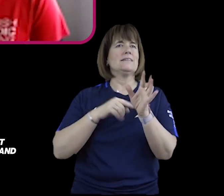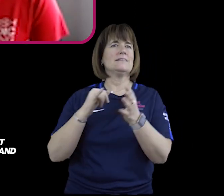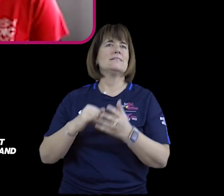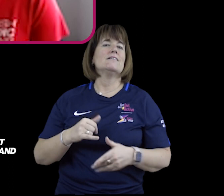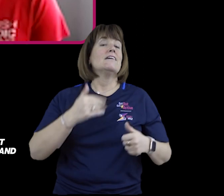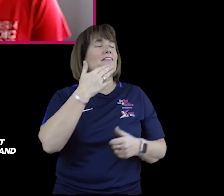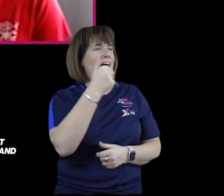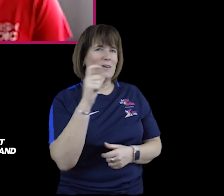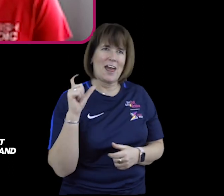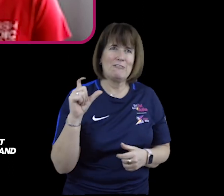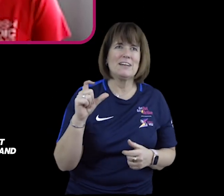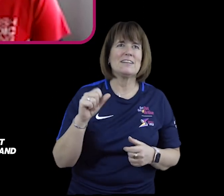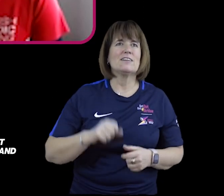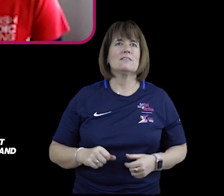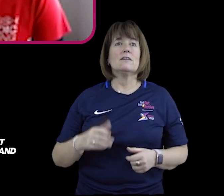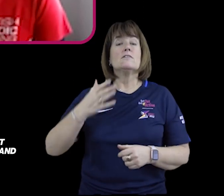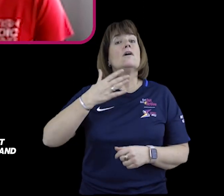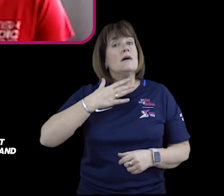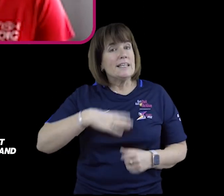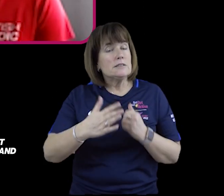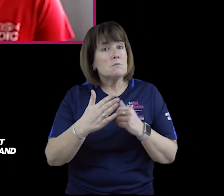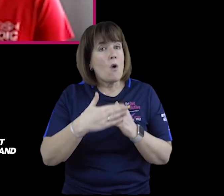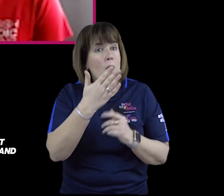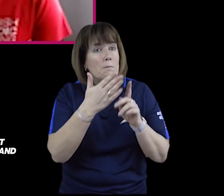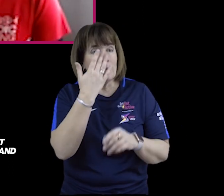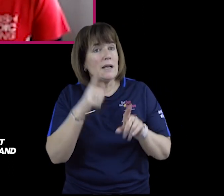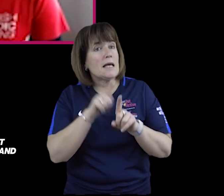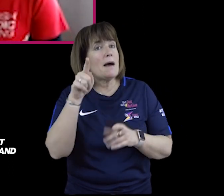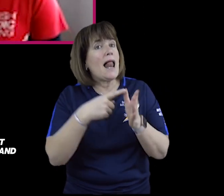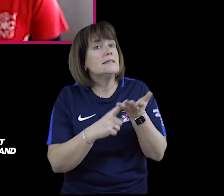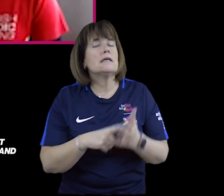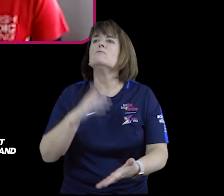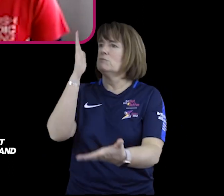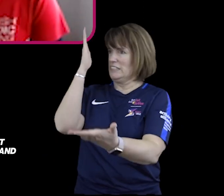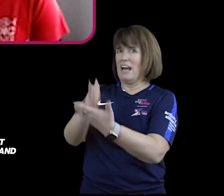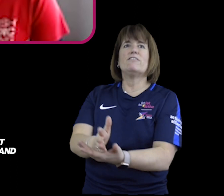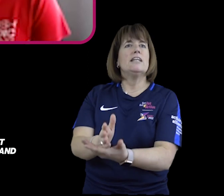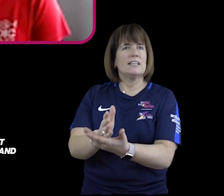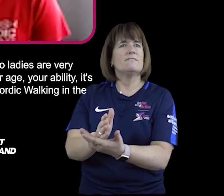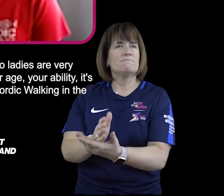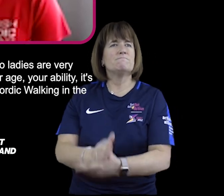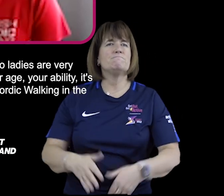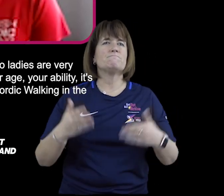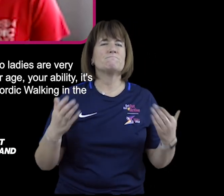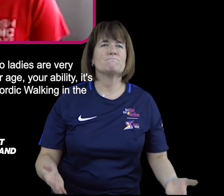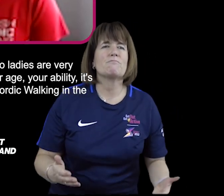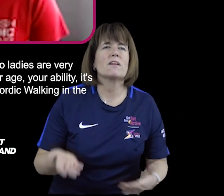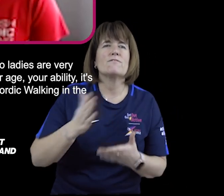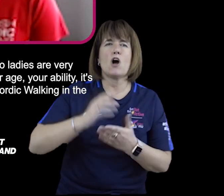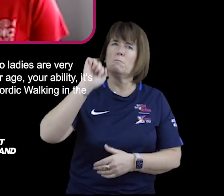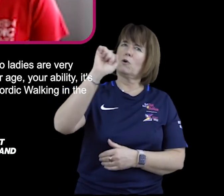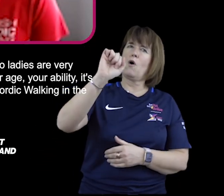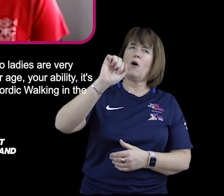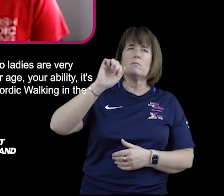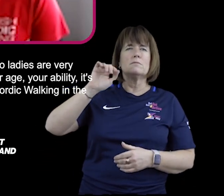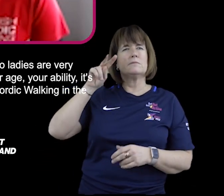you, Catherine. Thanks. You are. We need more people like Allyson, don't we? Oh, definitely. Yes, definitely. Well, and from your